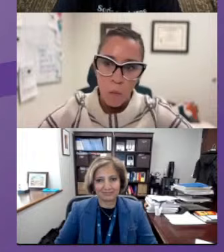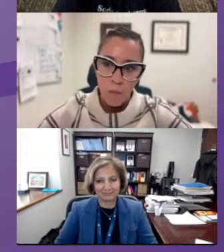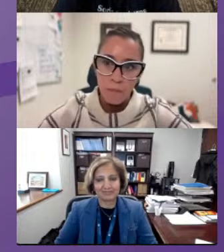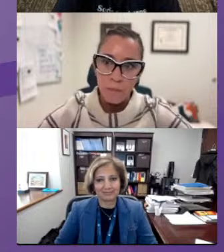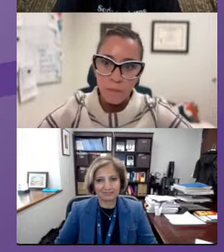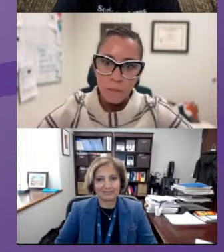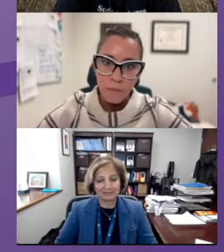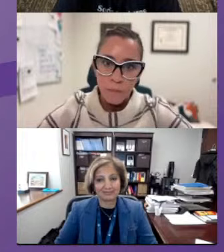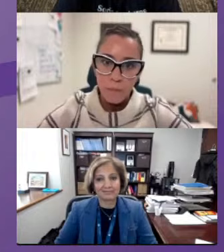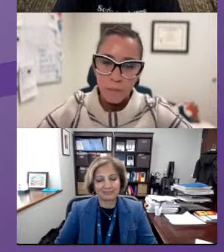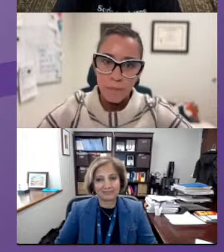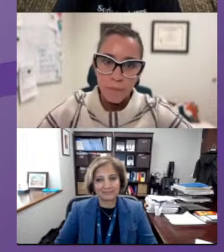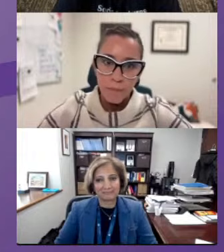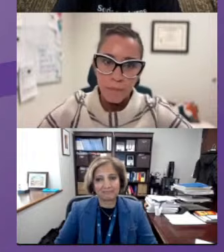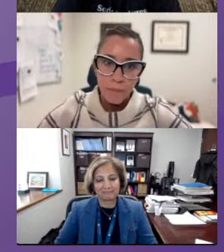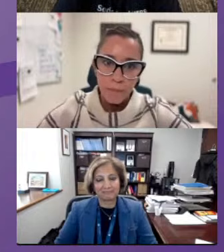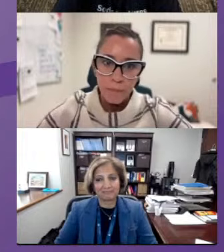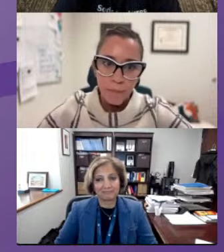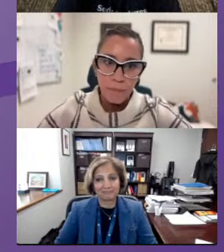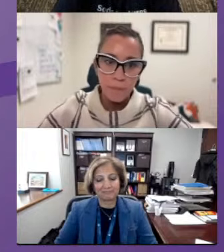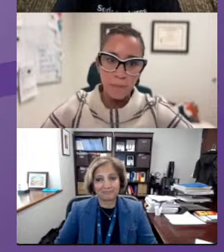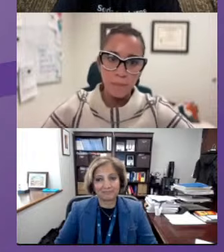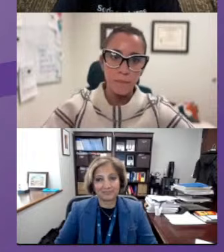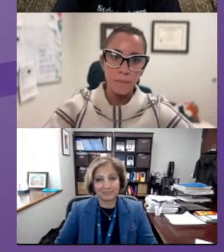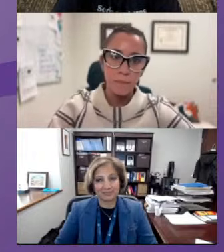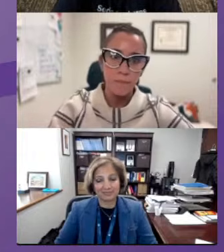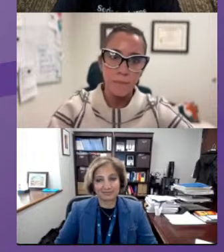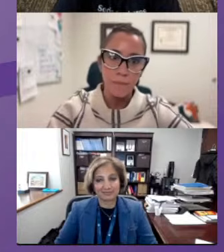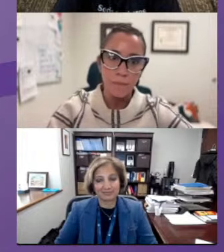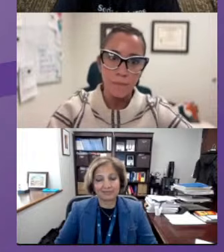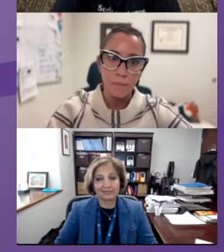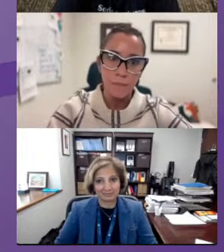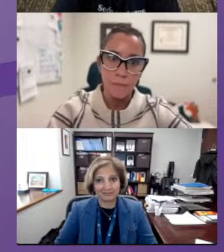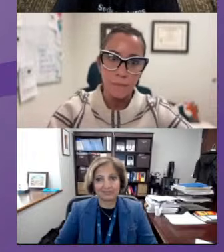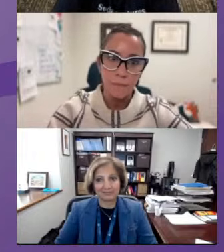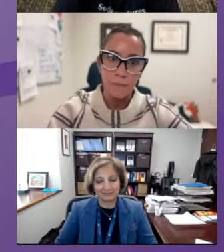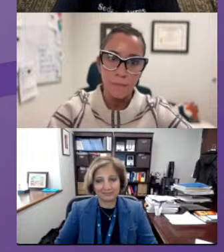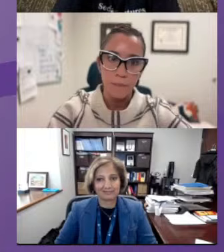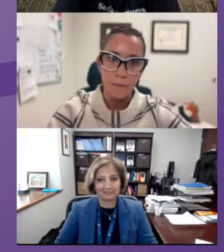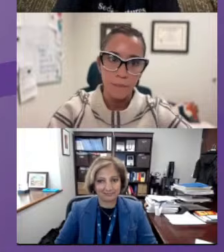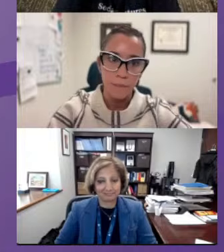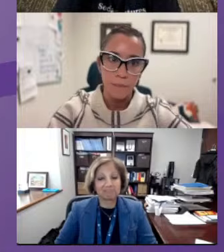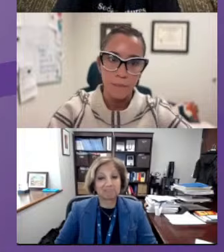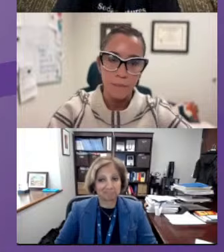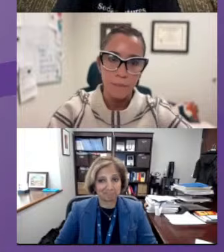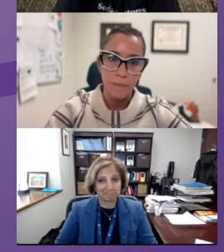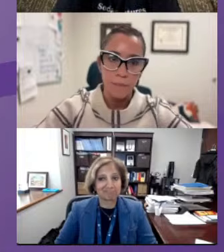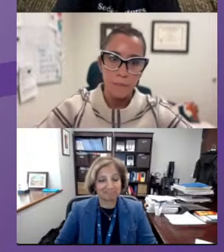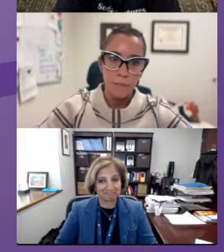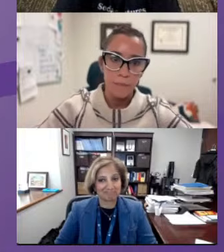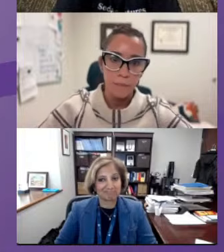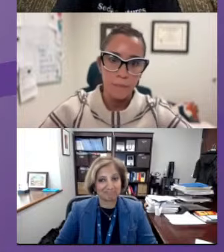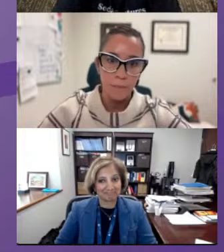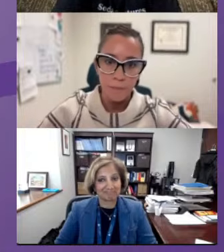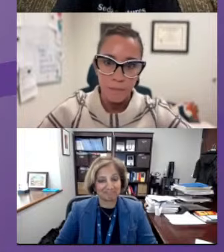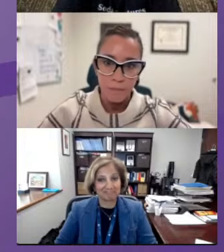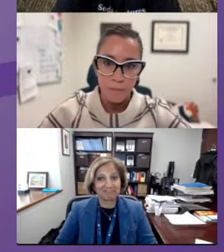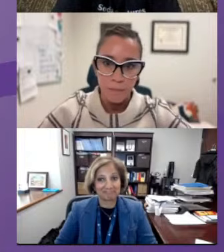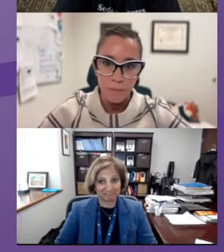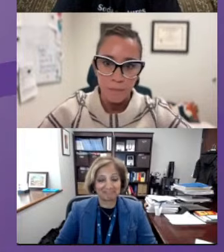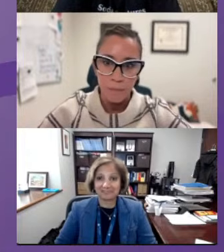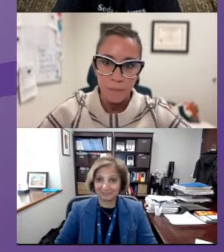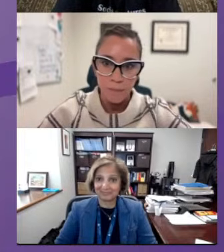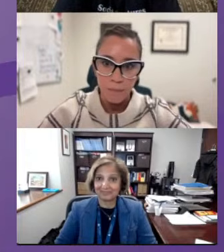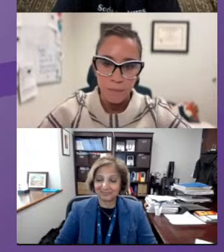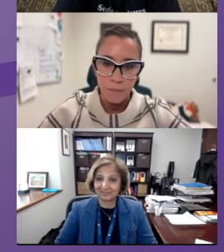understood yet. So this is one area of kind of major investigation that I think we'll see more coming out over the next year. Yeah,